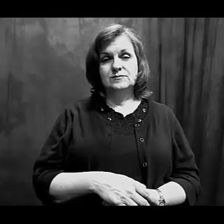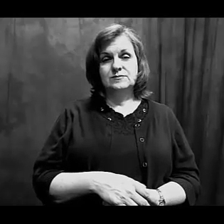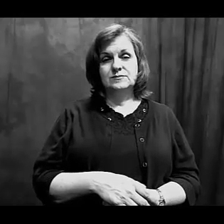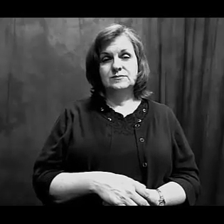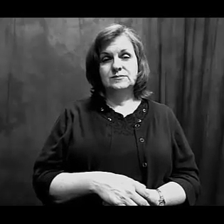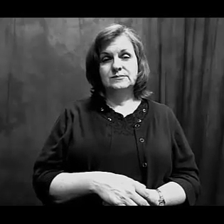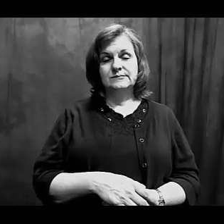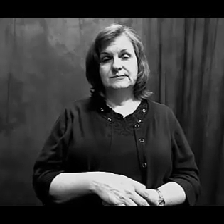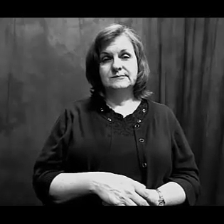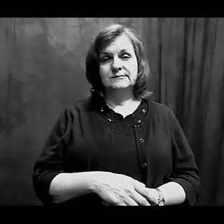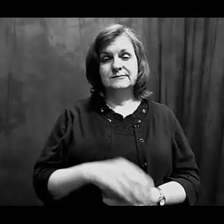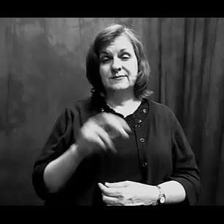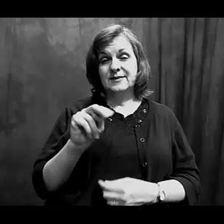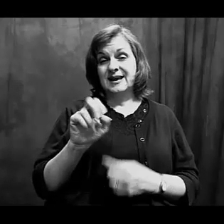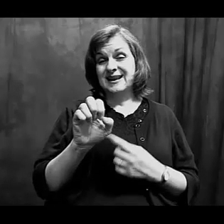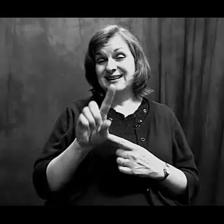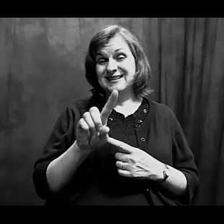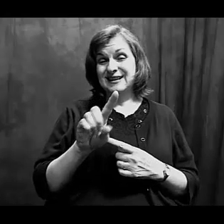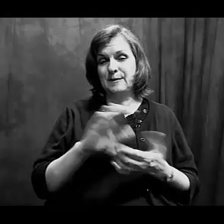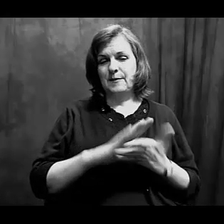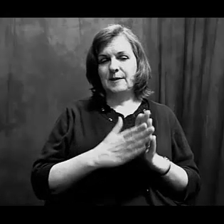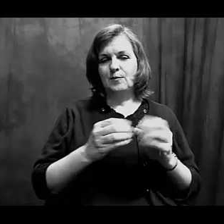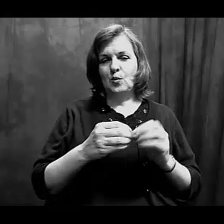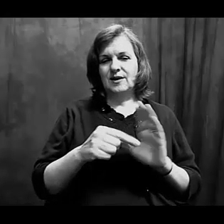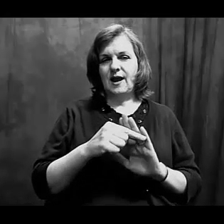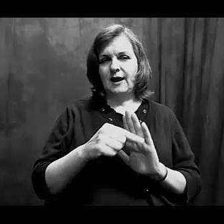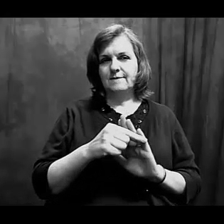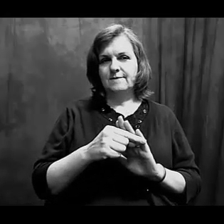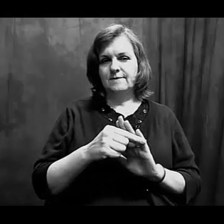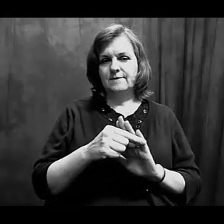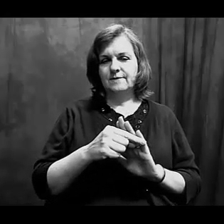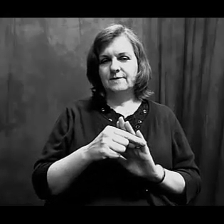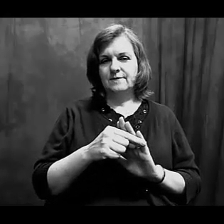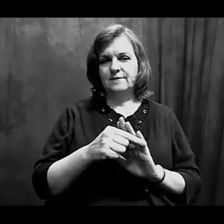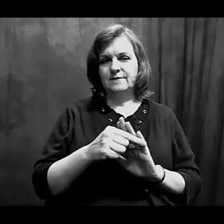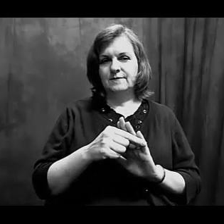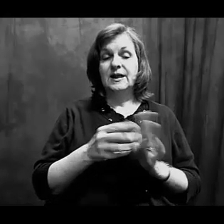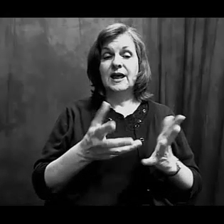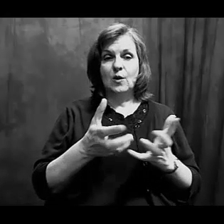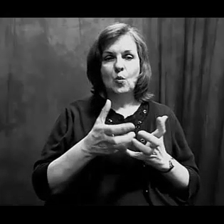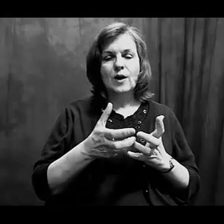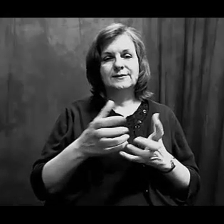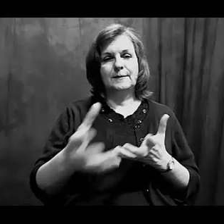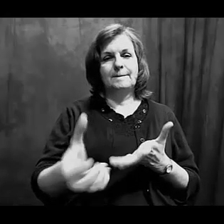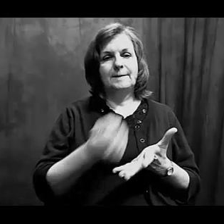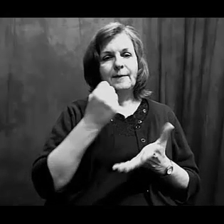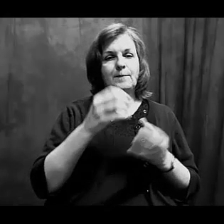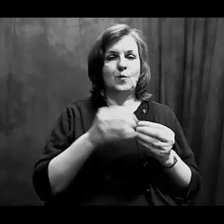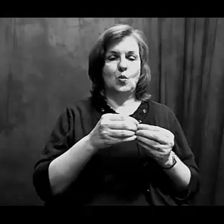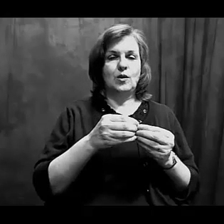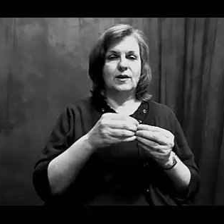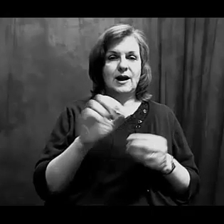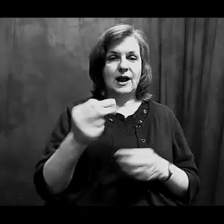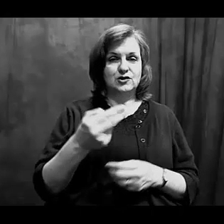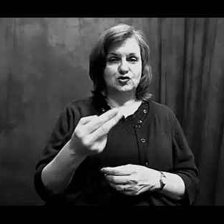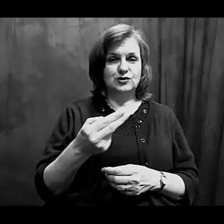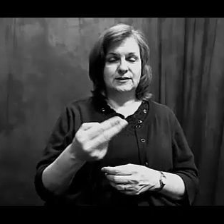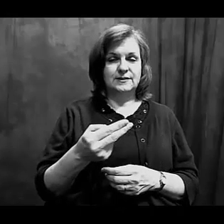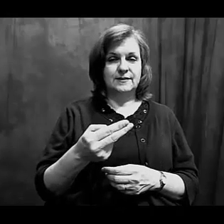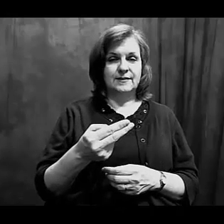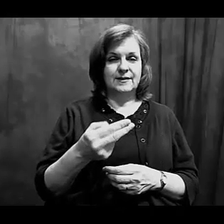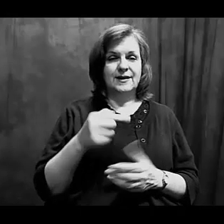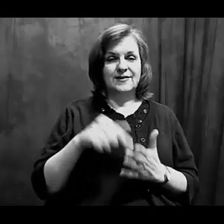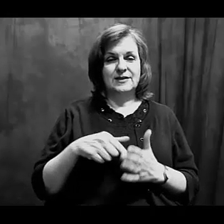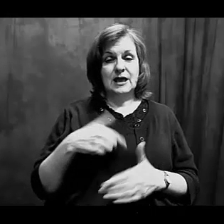you're going to add electrons. Now NAD has a negative charge. It wants to pick up hydrogens.